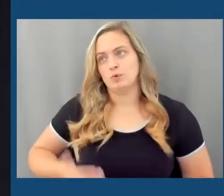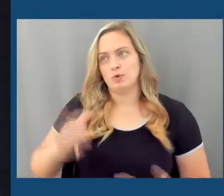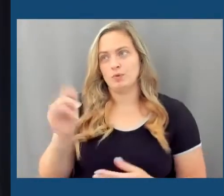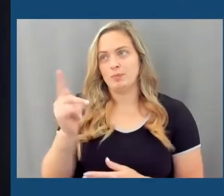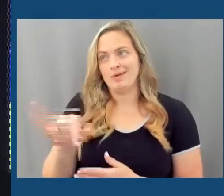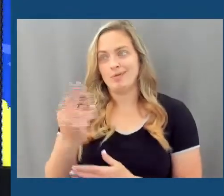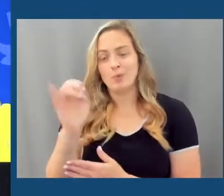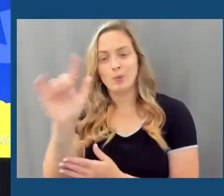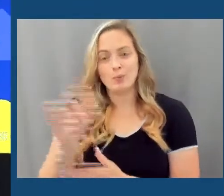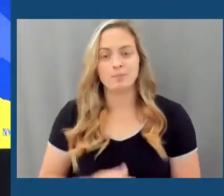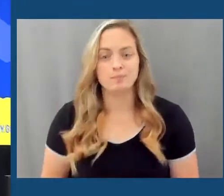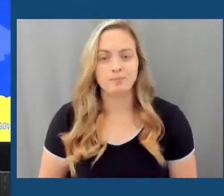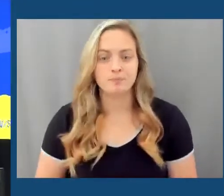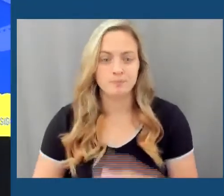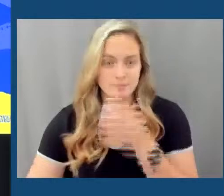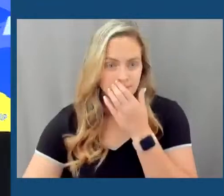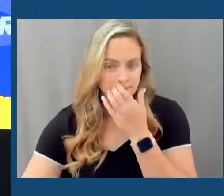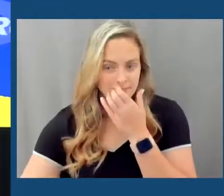Hochul.